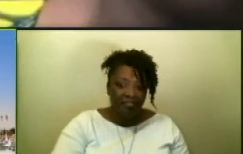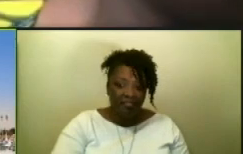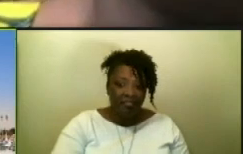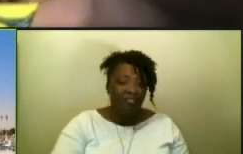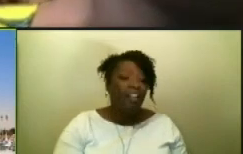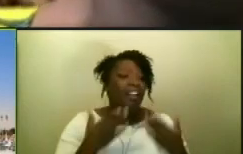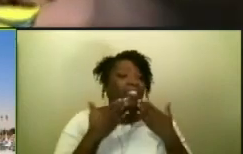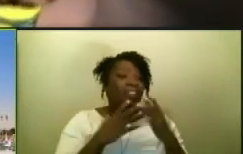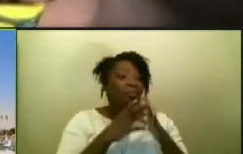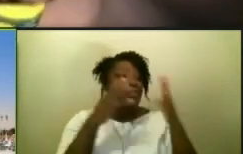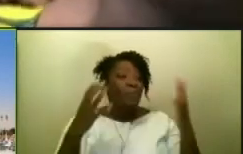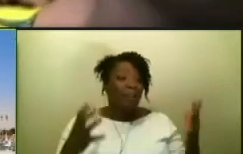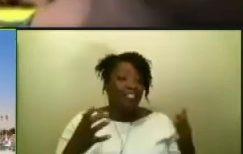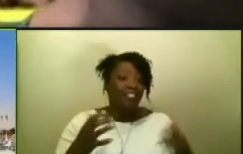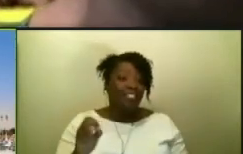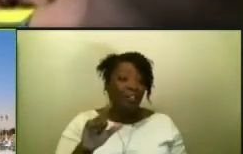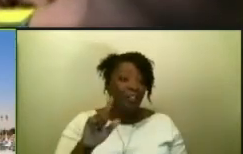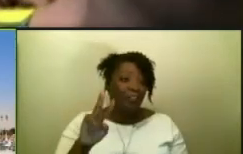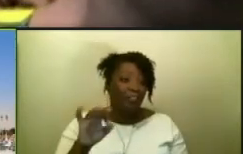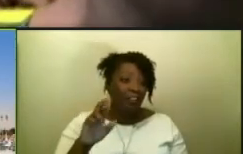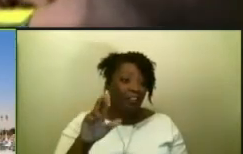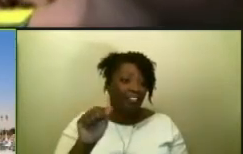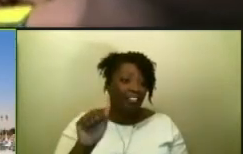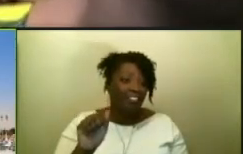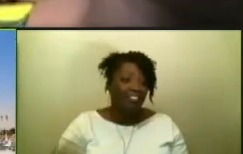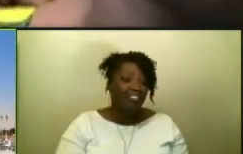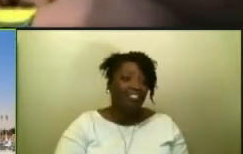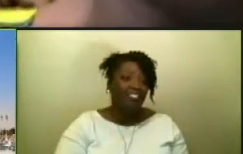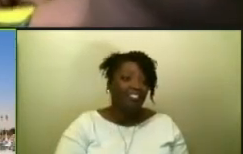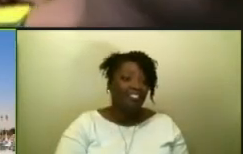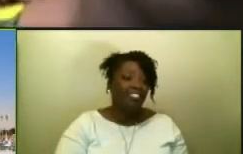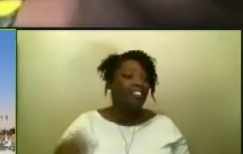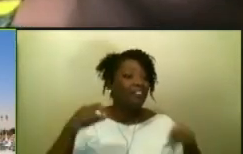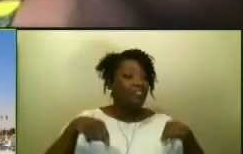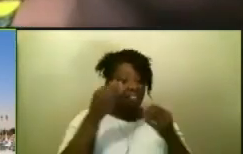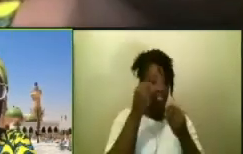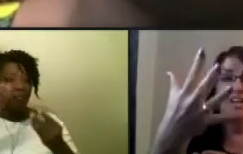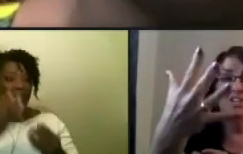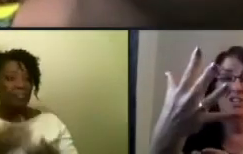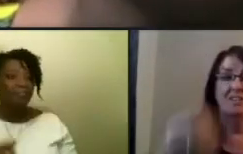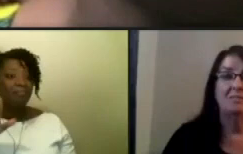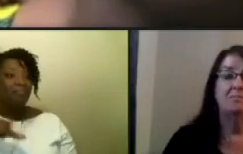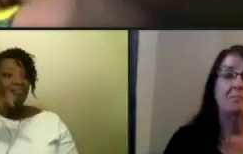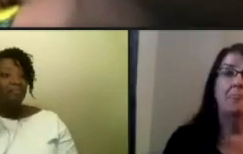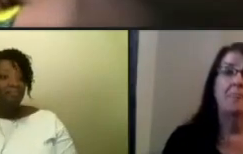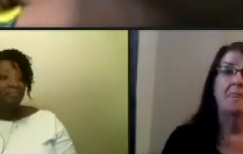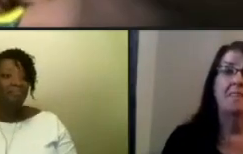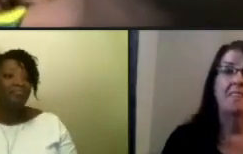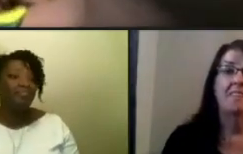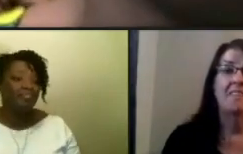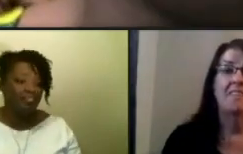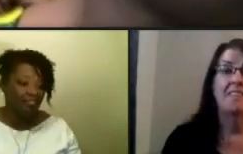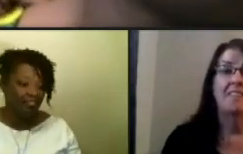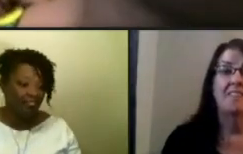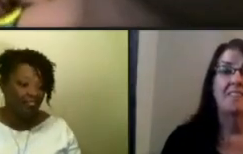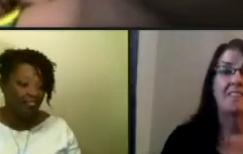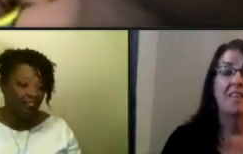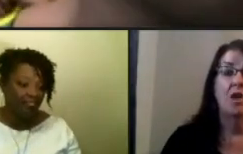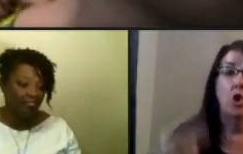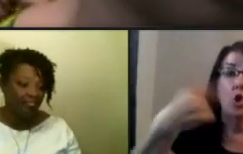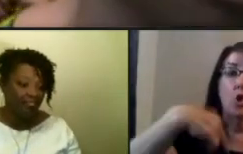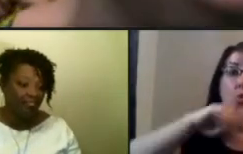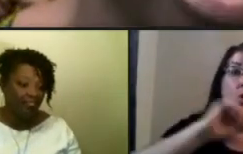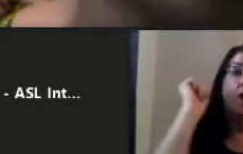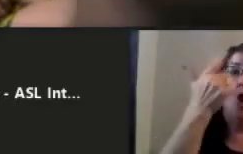Thank you, Elvira. Thank you very much for this information. And I think we are all aware that